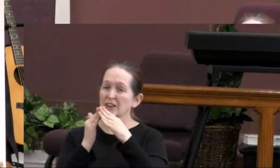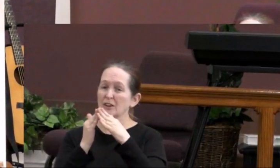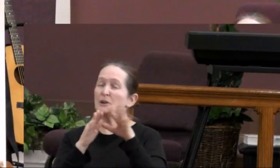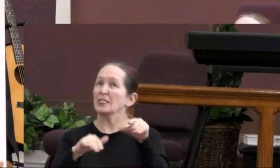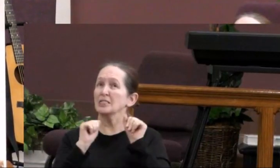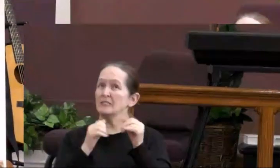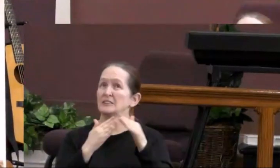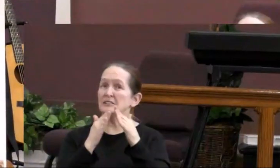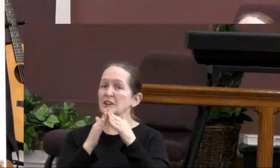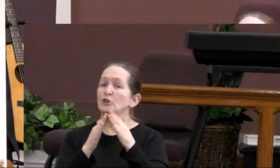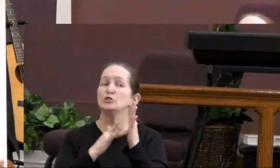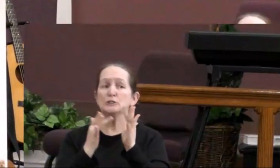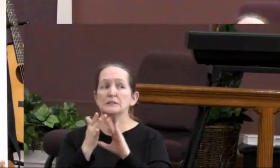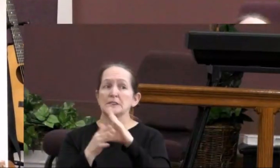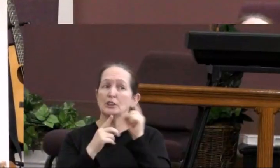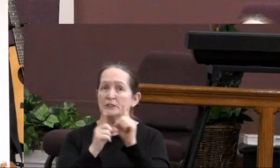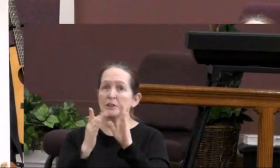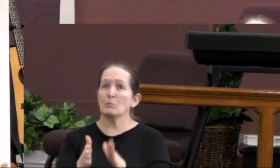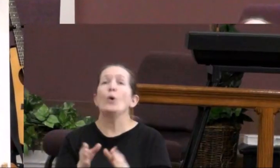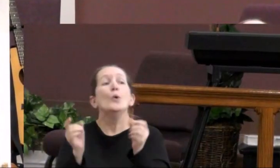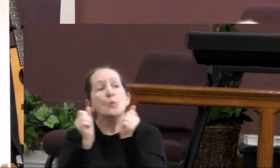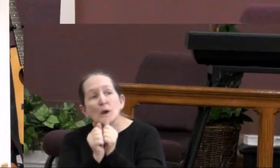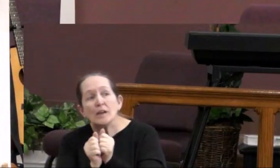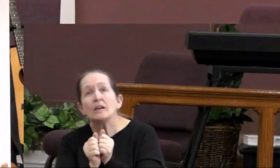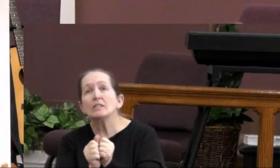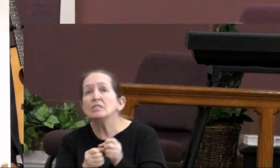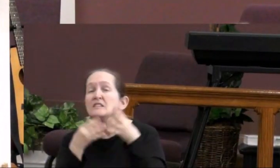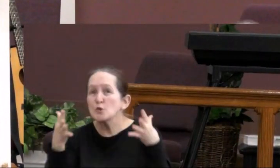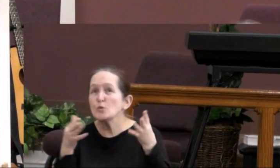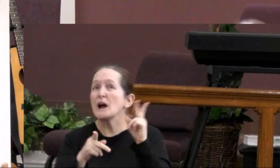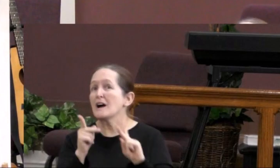it was he and his disciples along with a crowd.